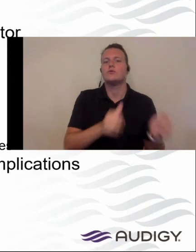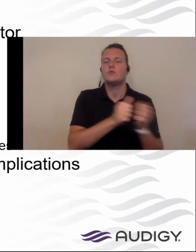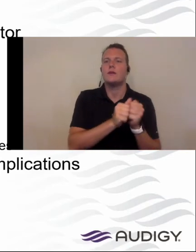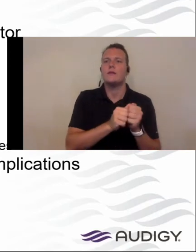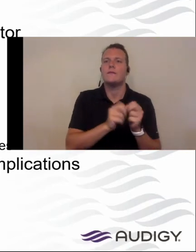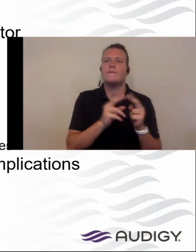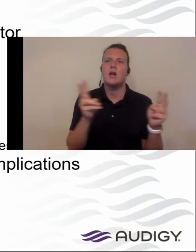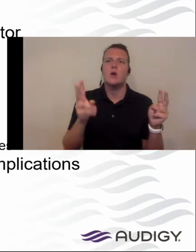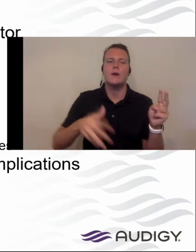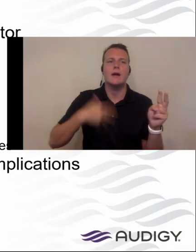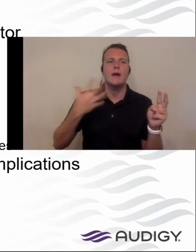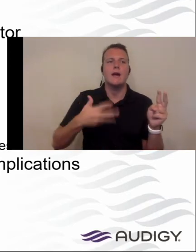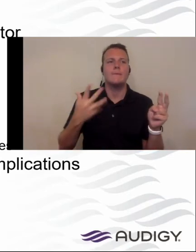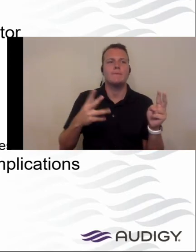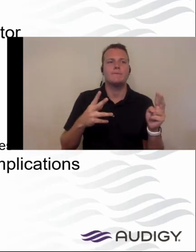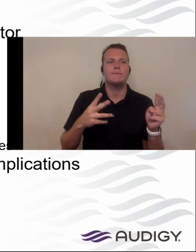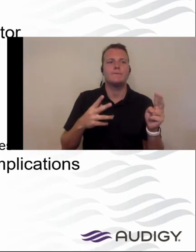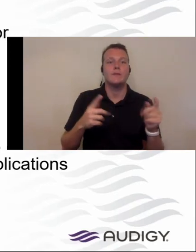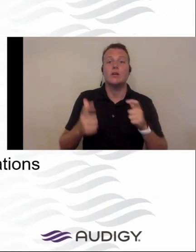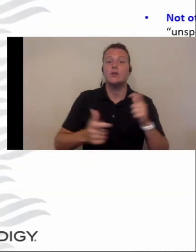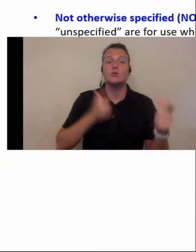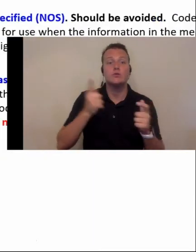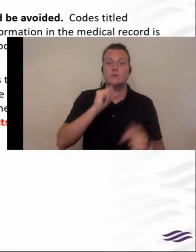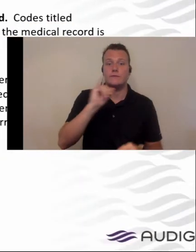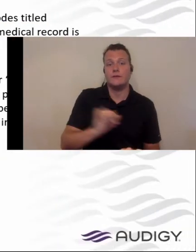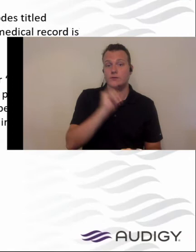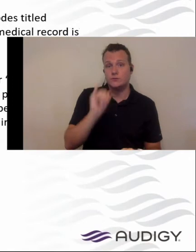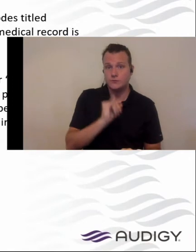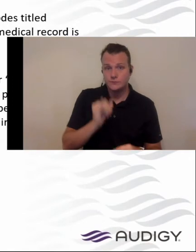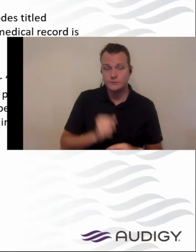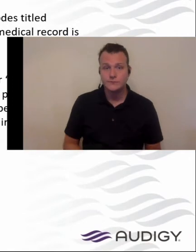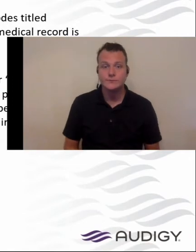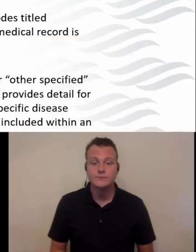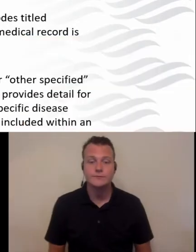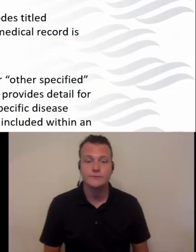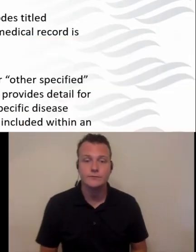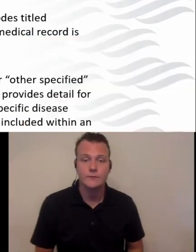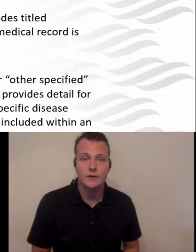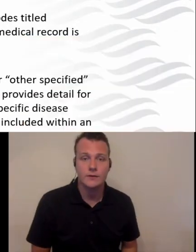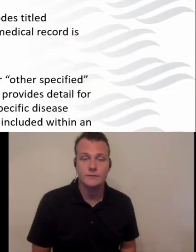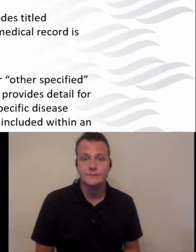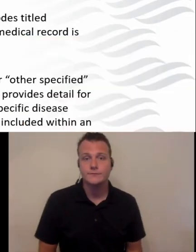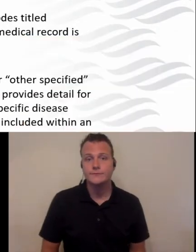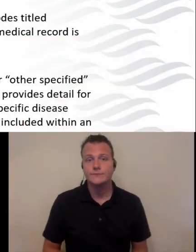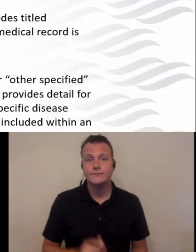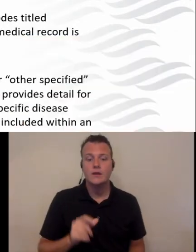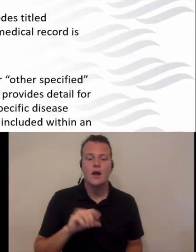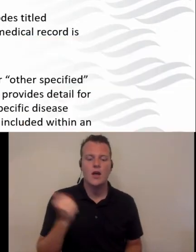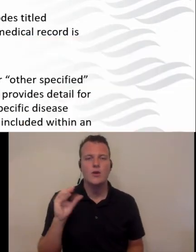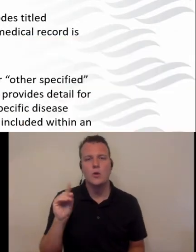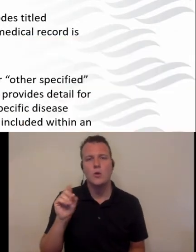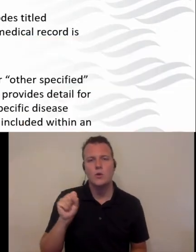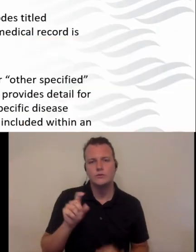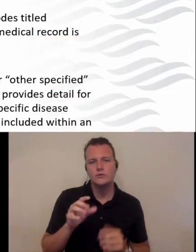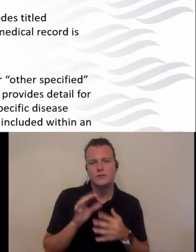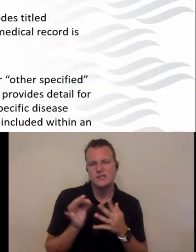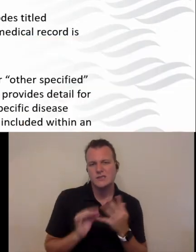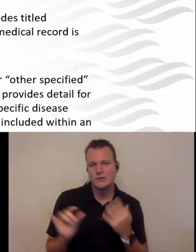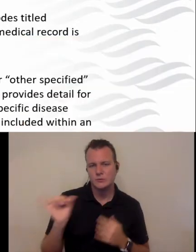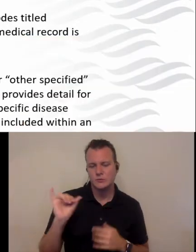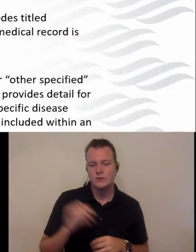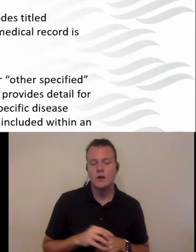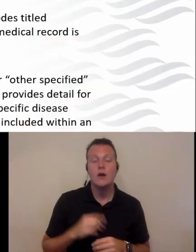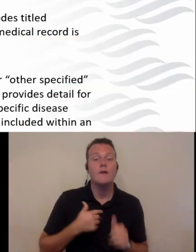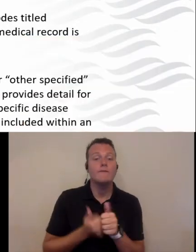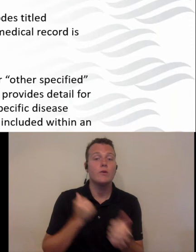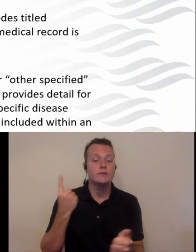a huge infection. And then there's other codes to select too. You want to avoid something that has NOS or